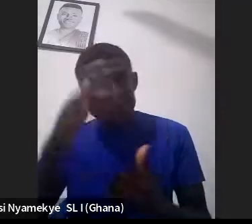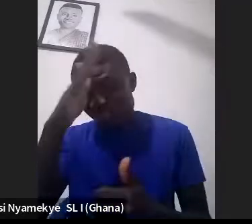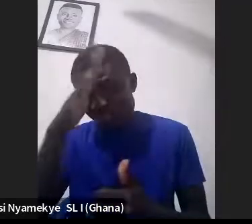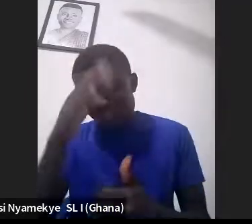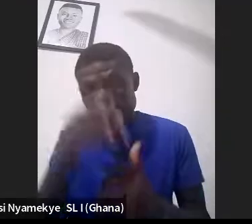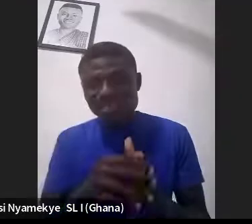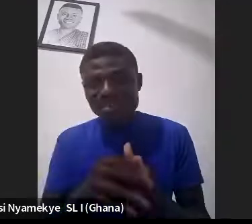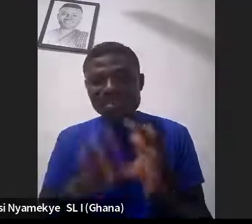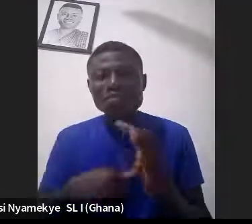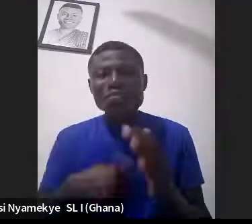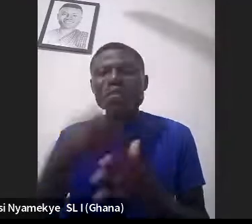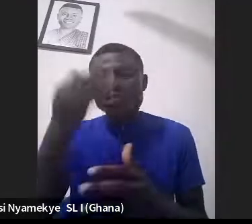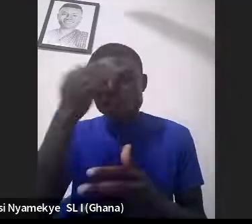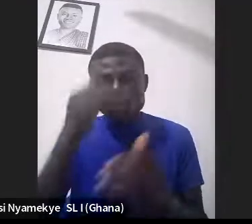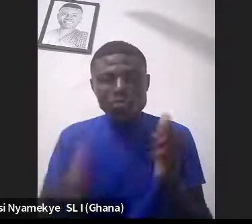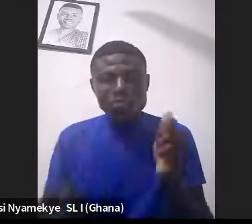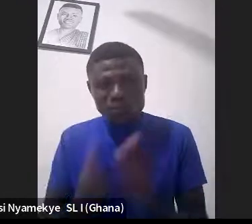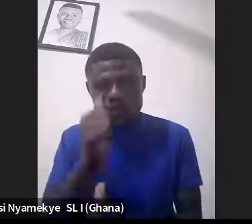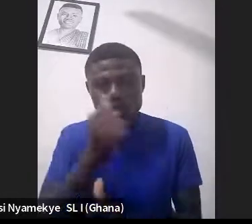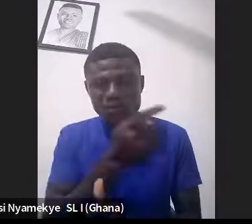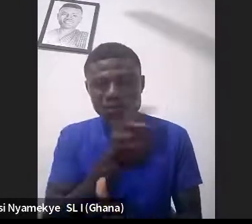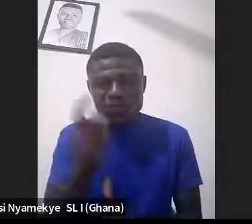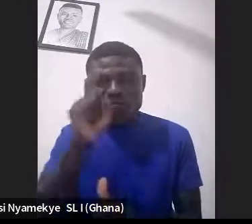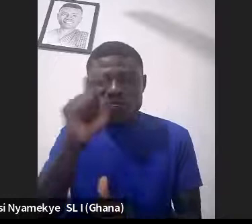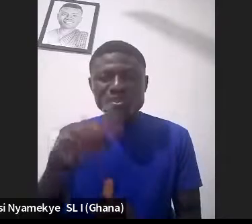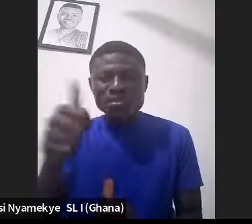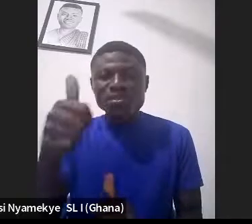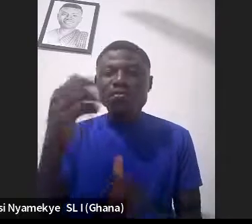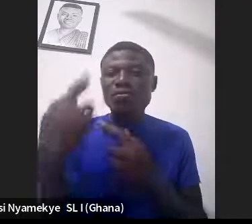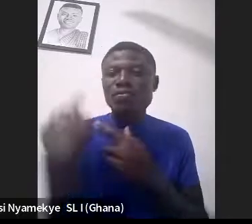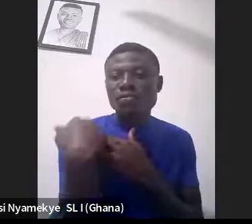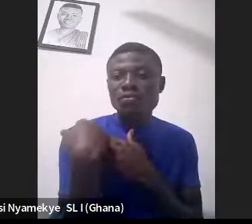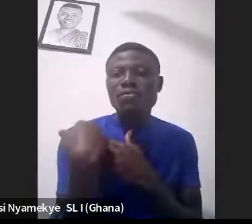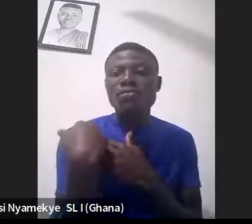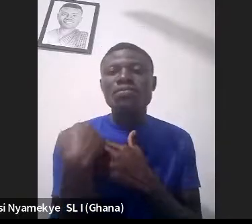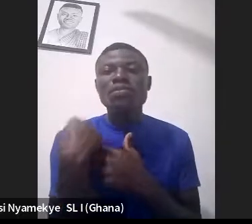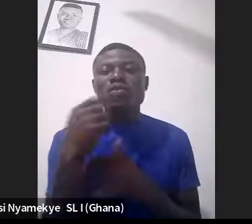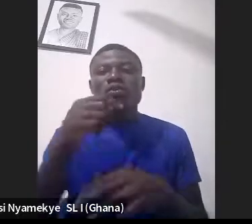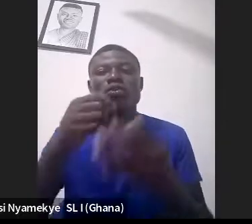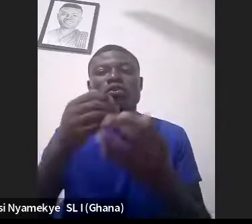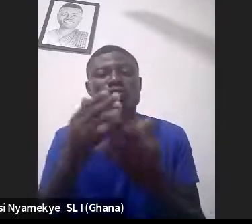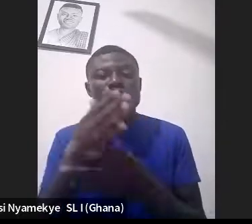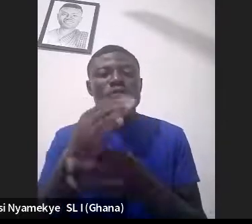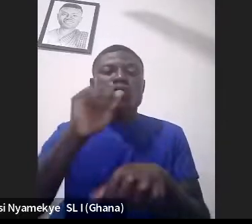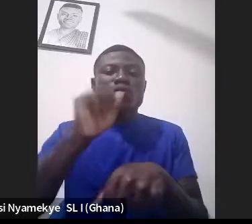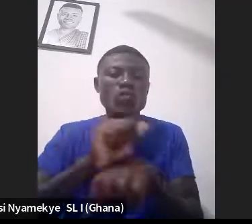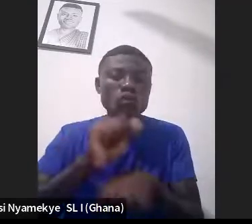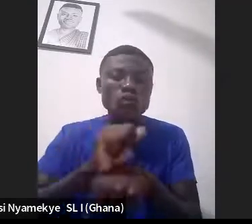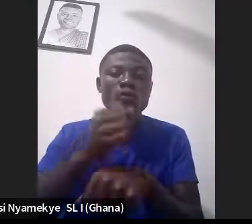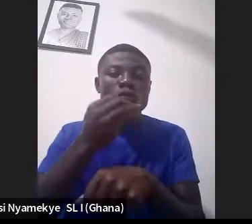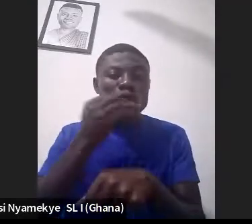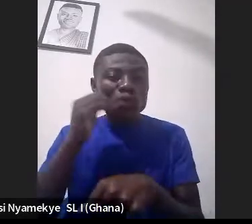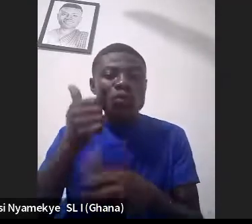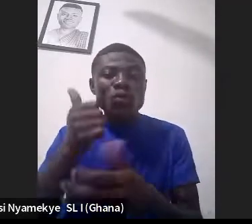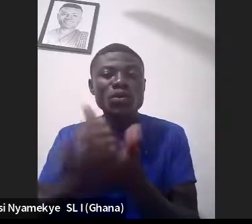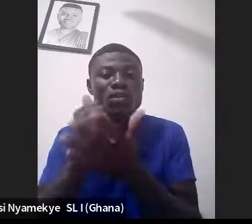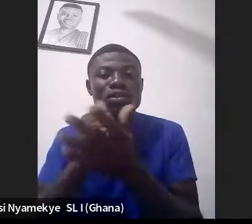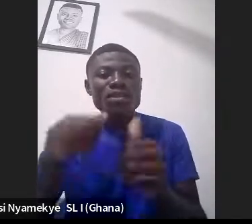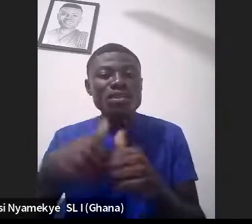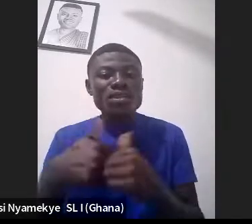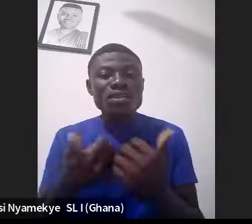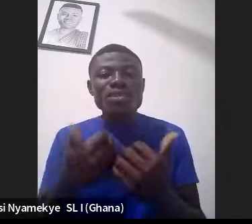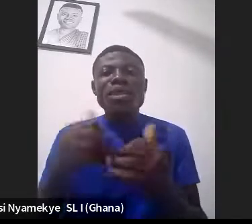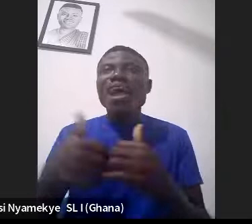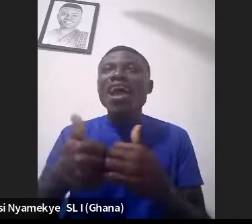know most often you'll be taking Benjamin through assignments and all that. How has he also taken